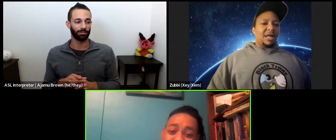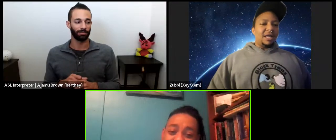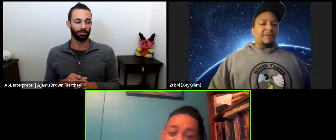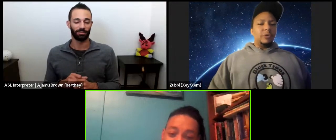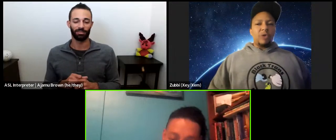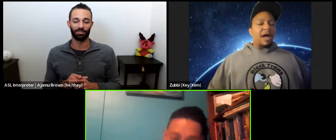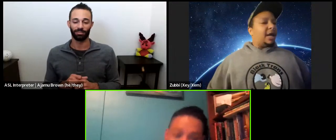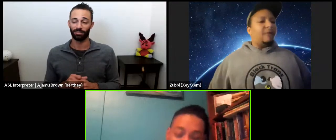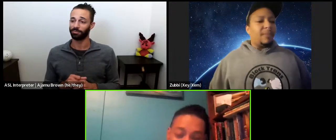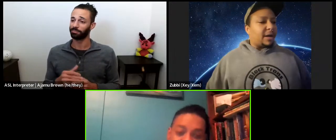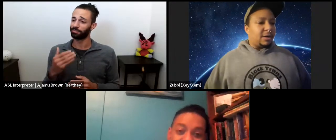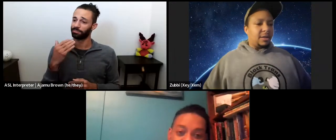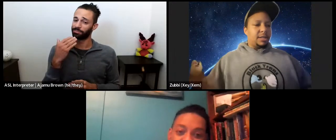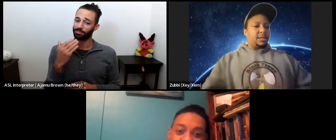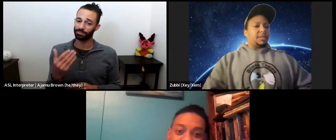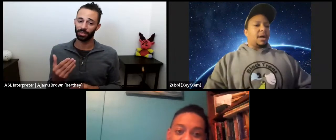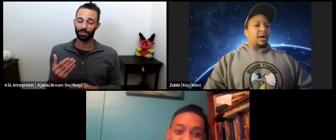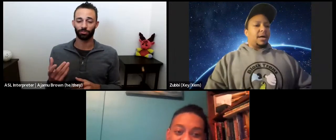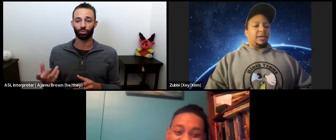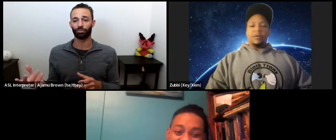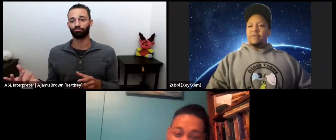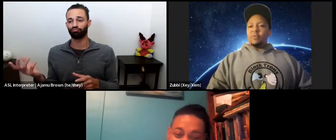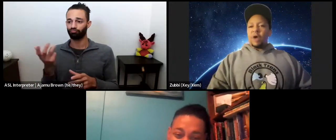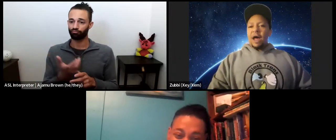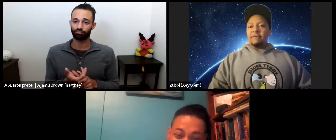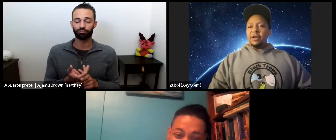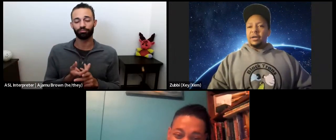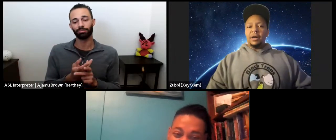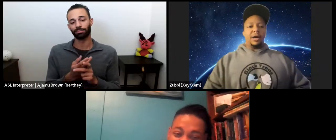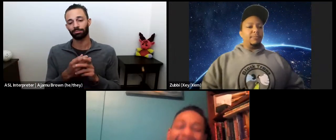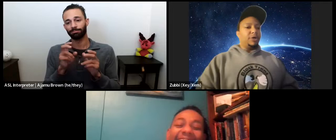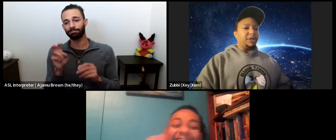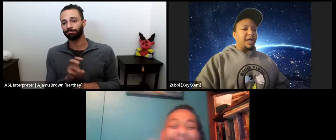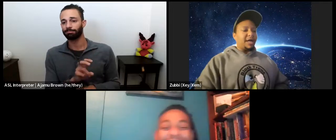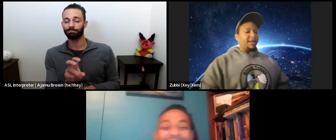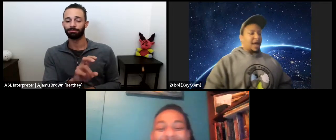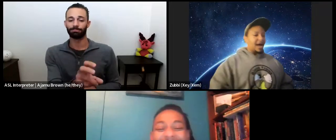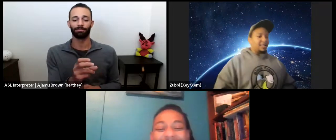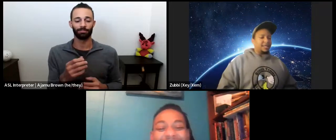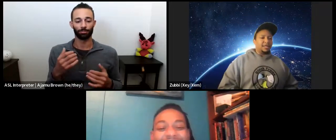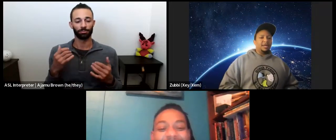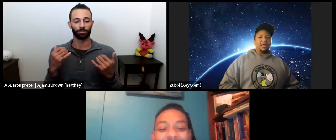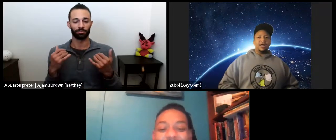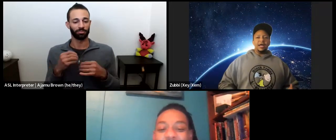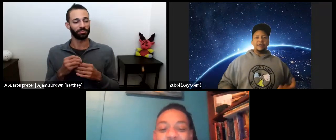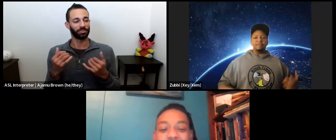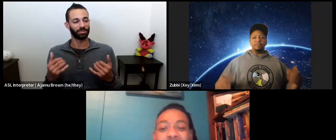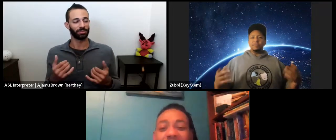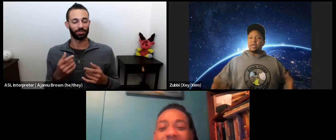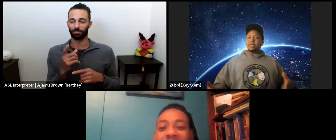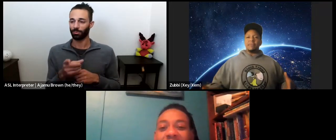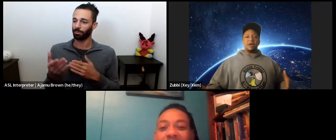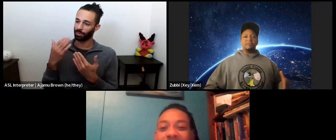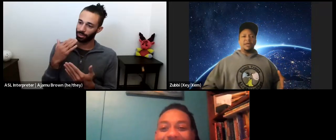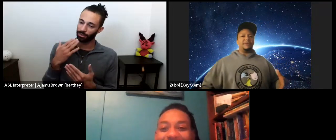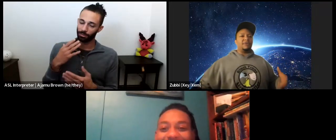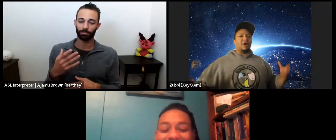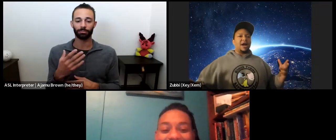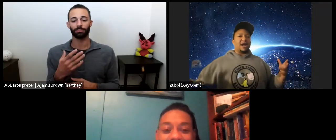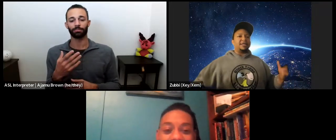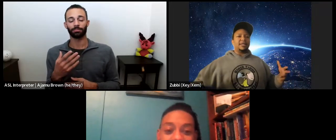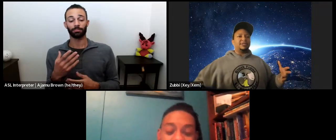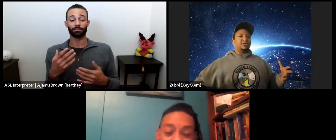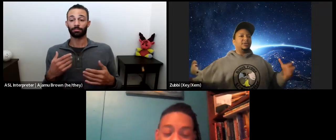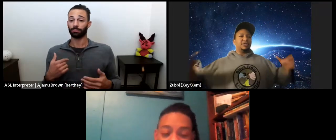Yeah, thanks for dragging everybody on this little event we're having. Appreciate that. And being a mouthpiece for